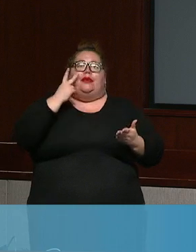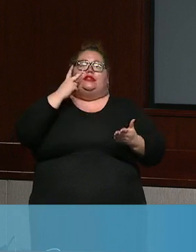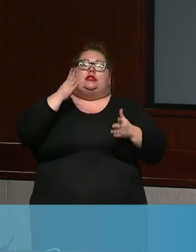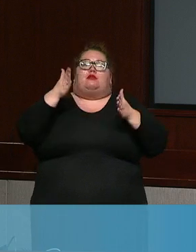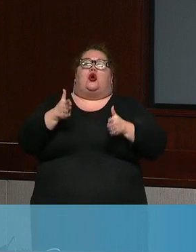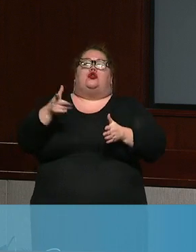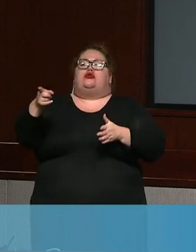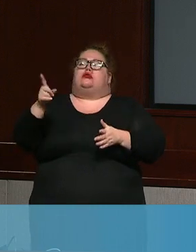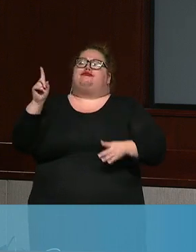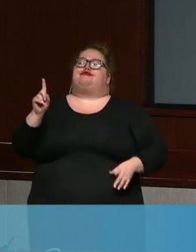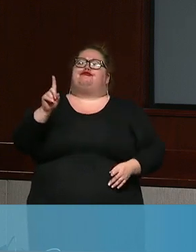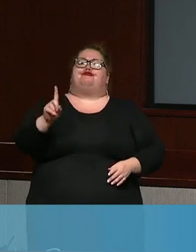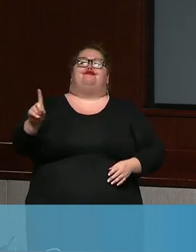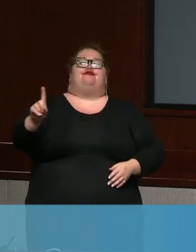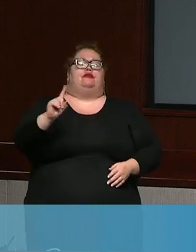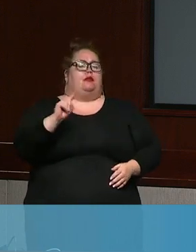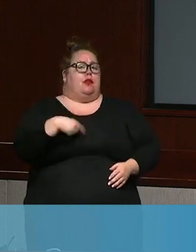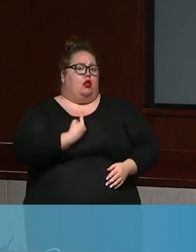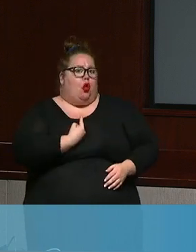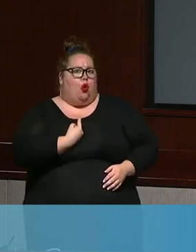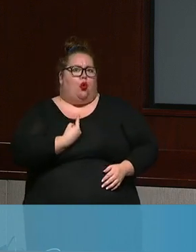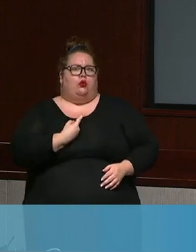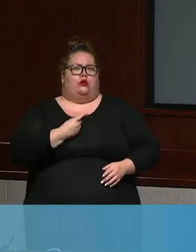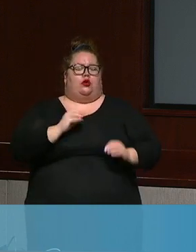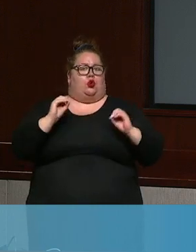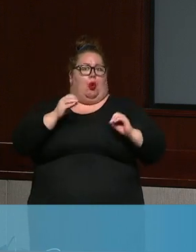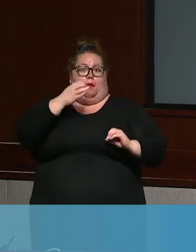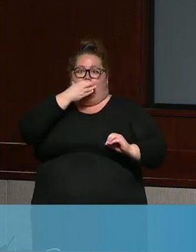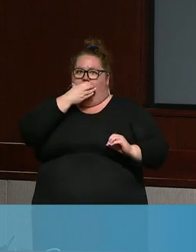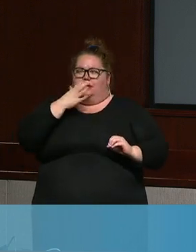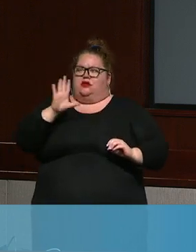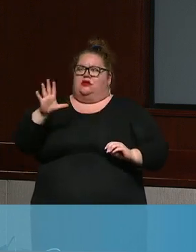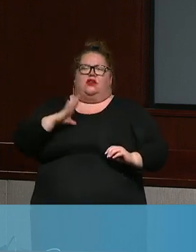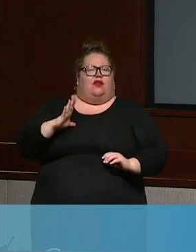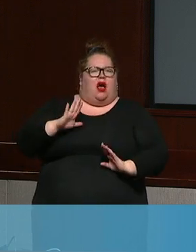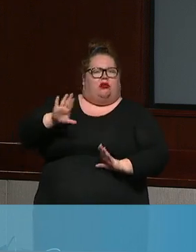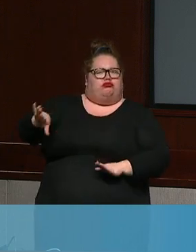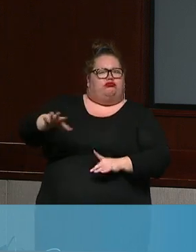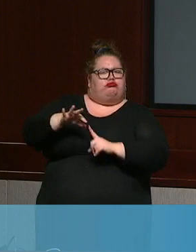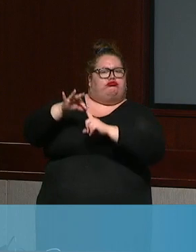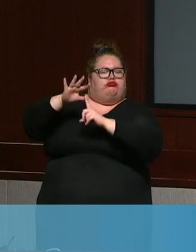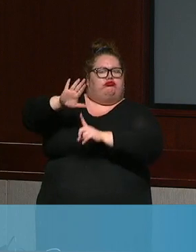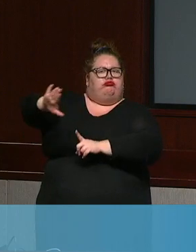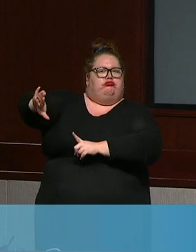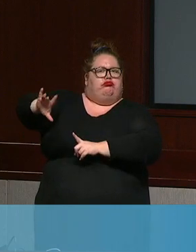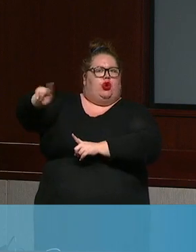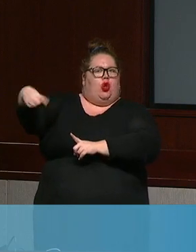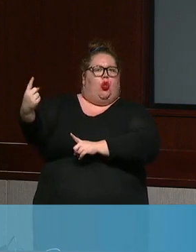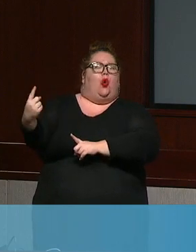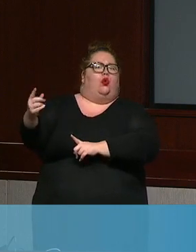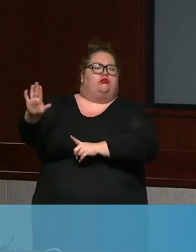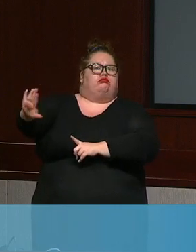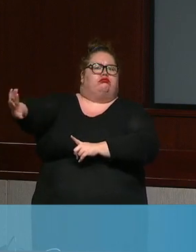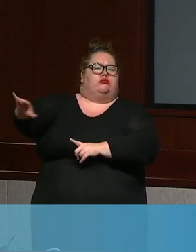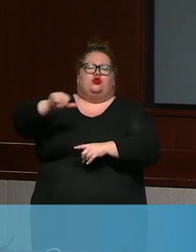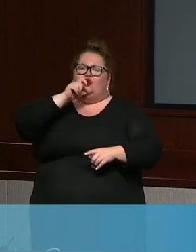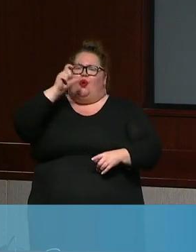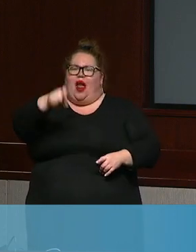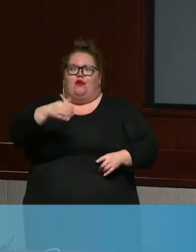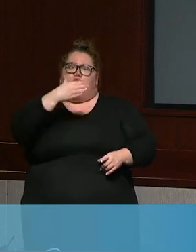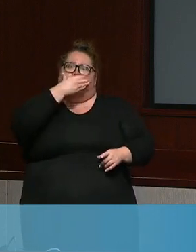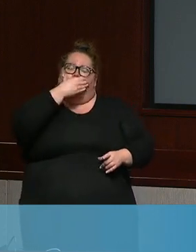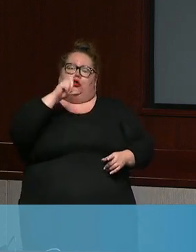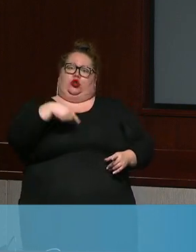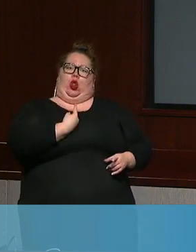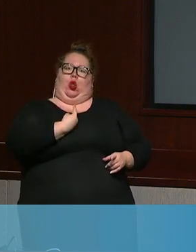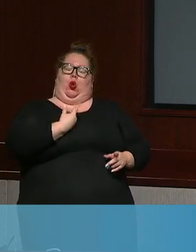themselves that's not wearing a mask, that doesn't count. That the governor provides an exception for that. You don't have to wear a mask when you're out